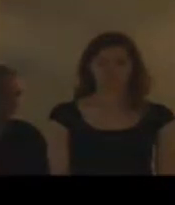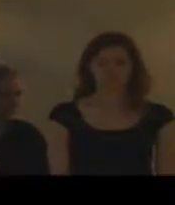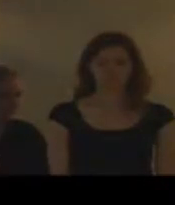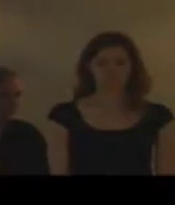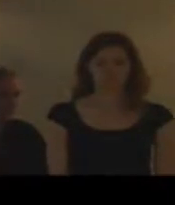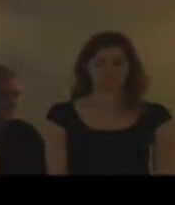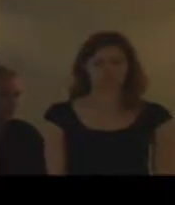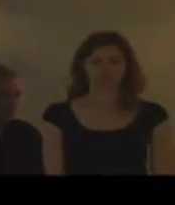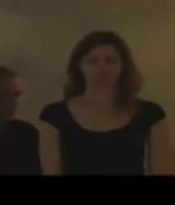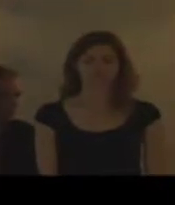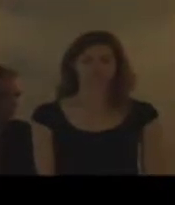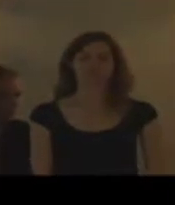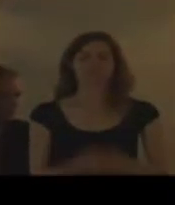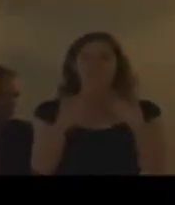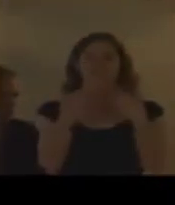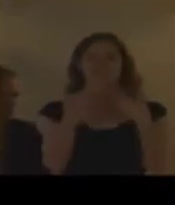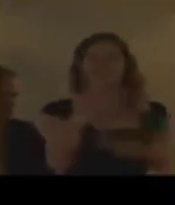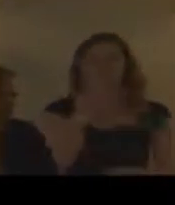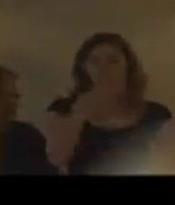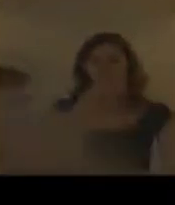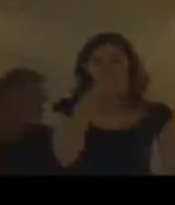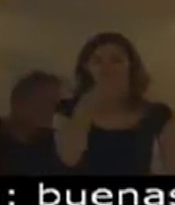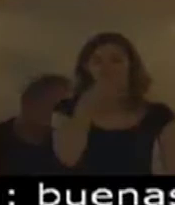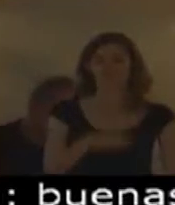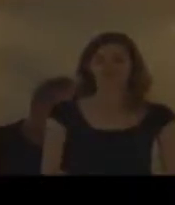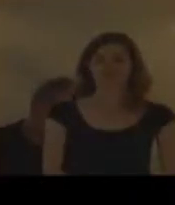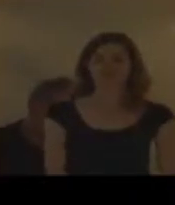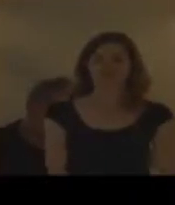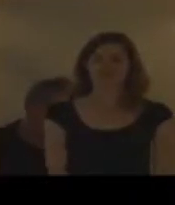Gracias. Well, thank you very much. Good afternoon.